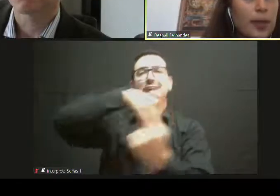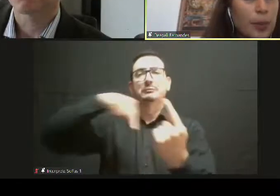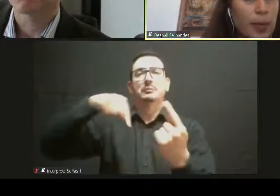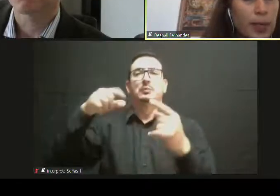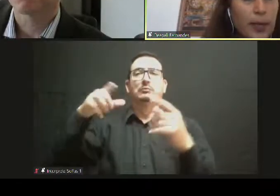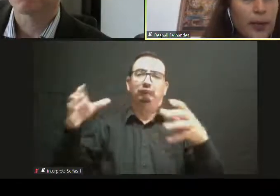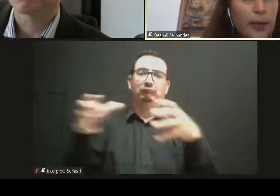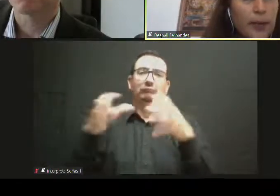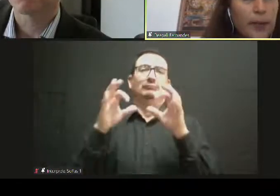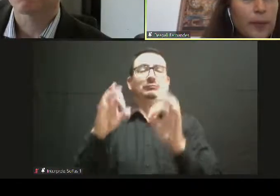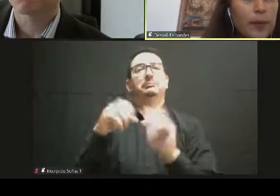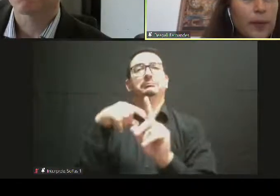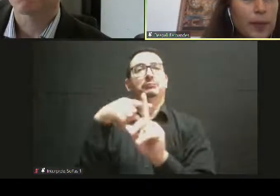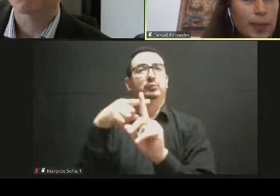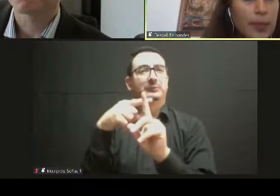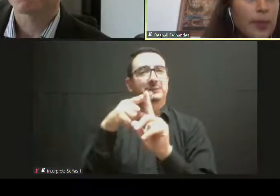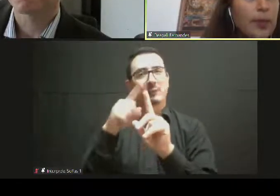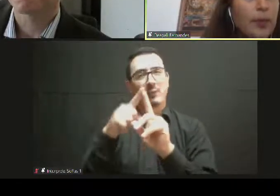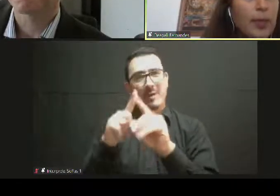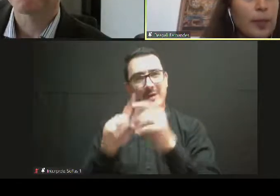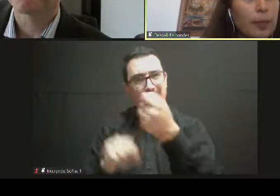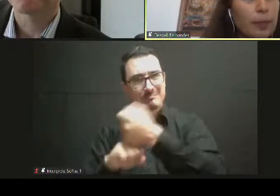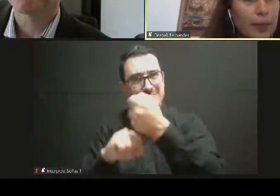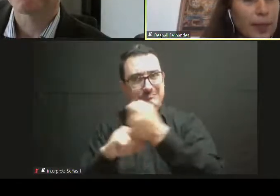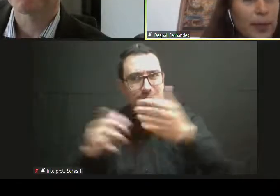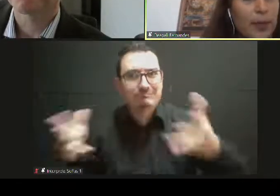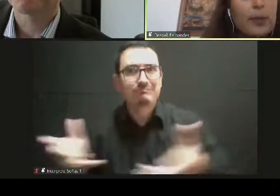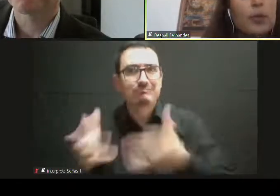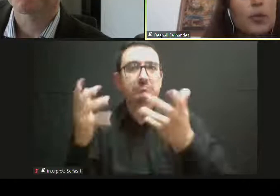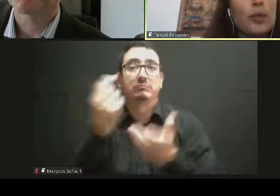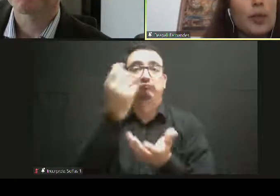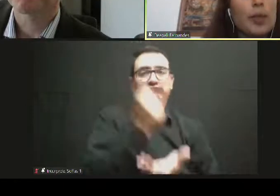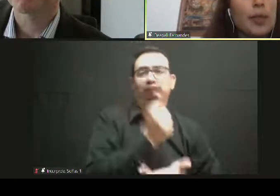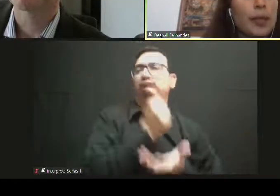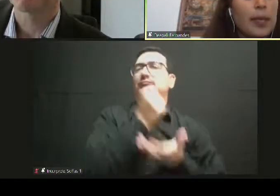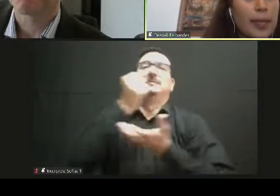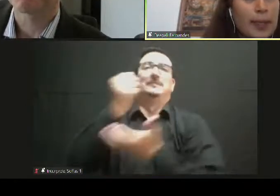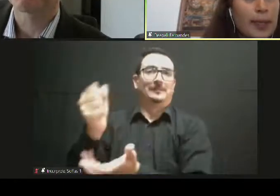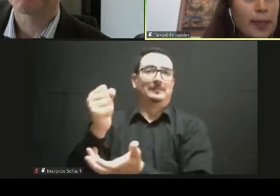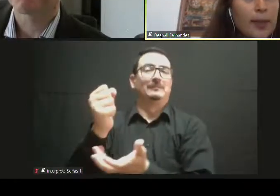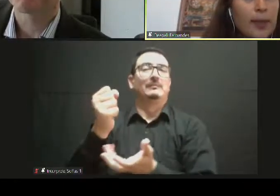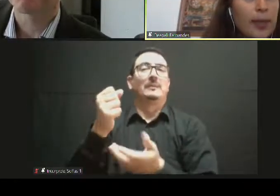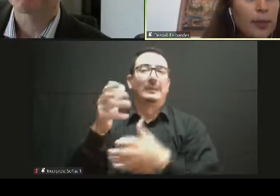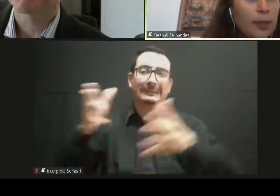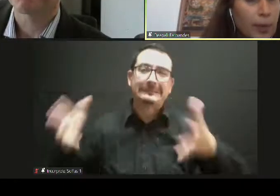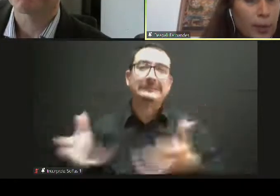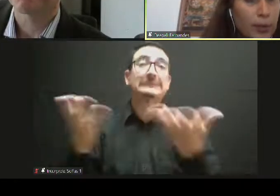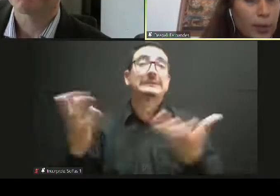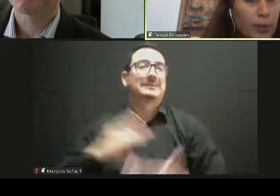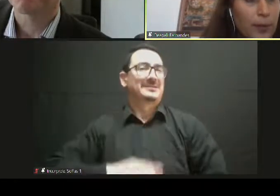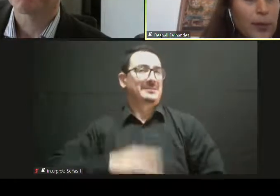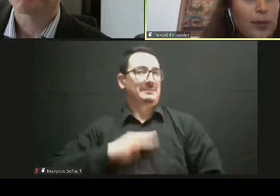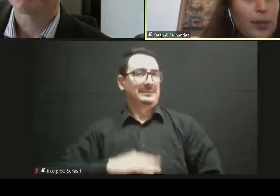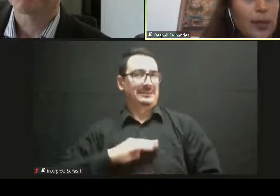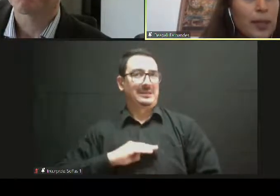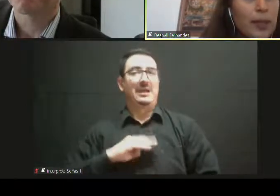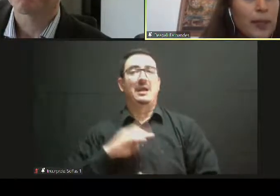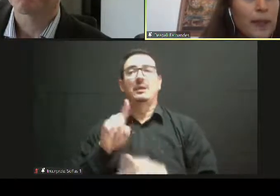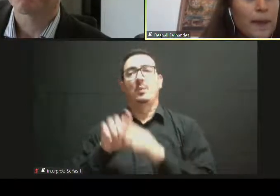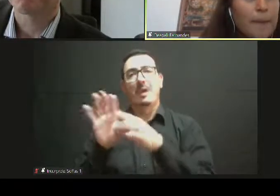skills, upgrading of skills, greater private sector partnerships, SEZs, and regulatory